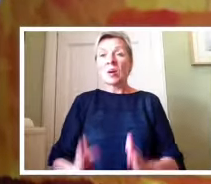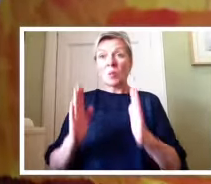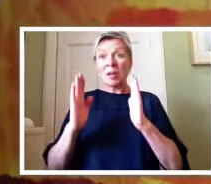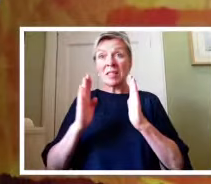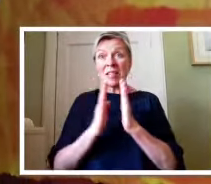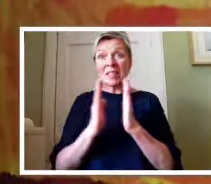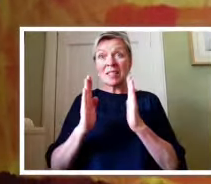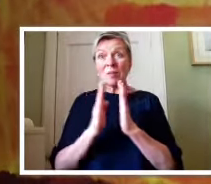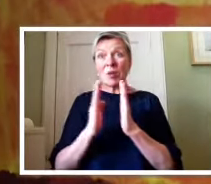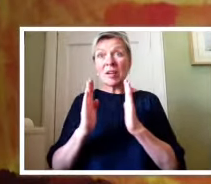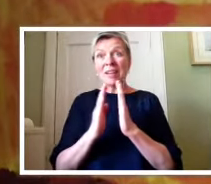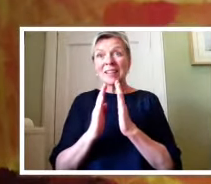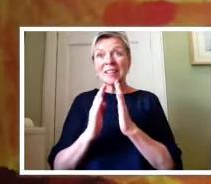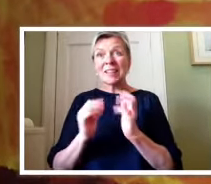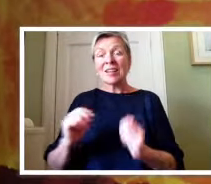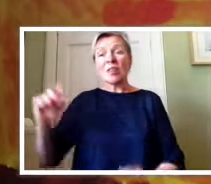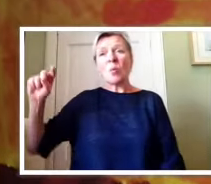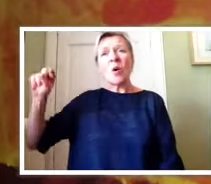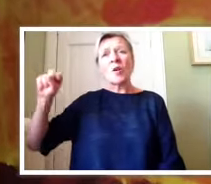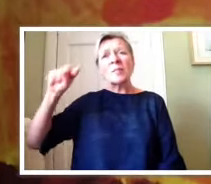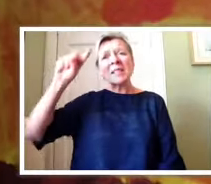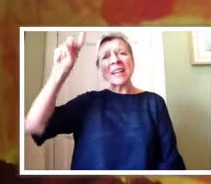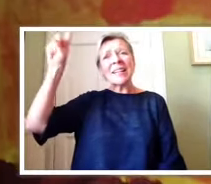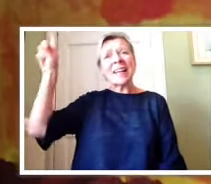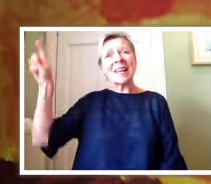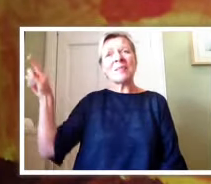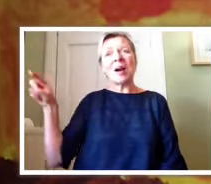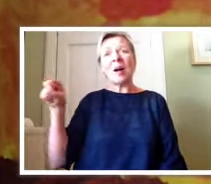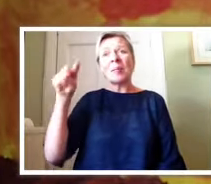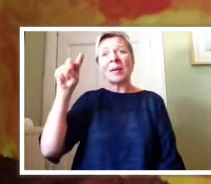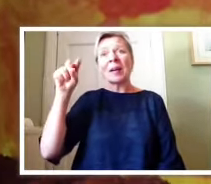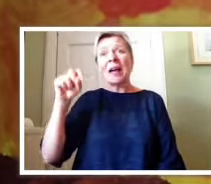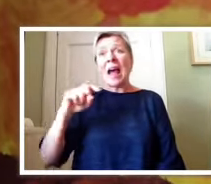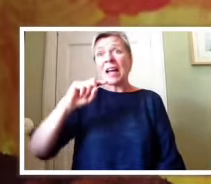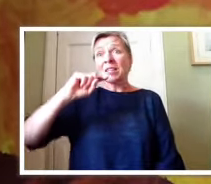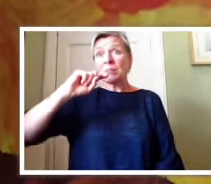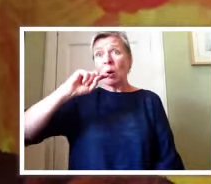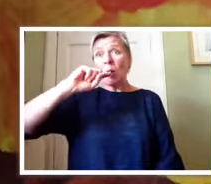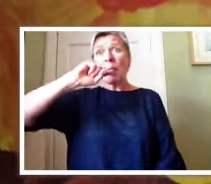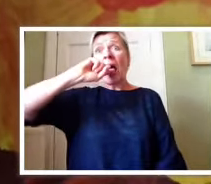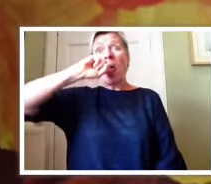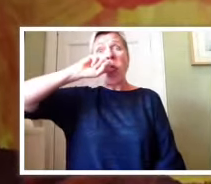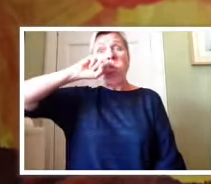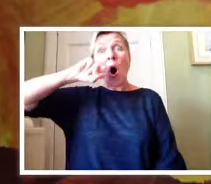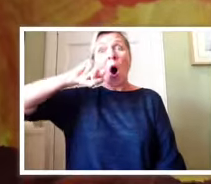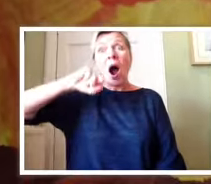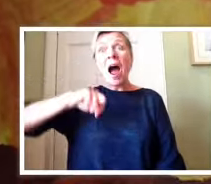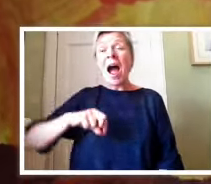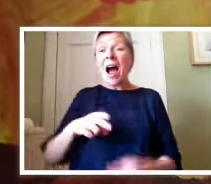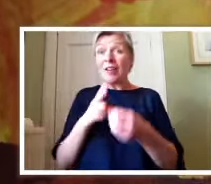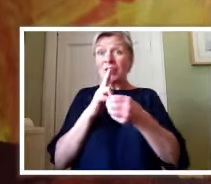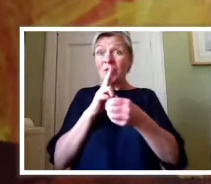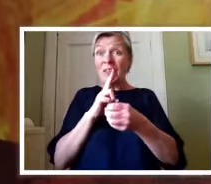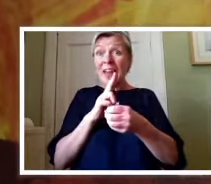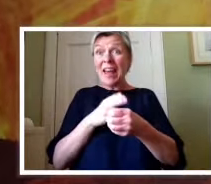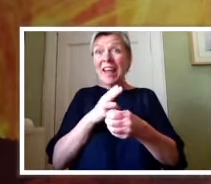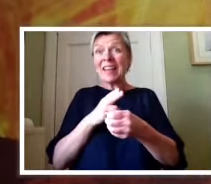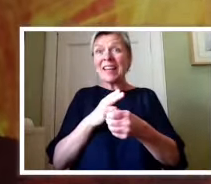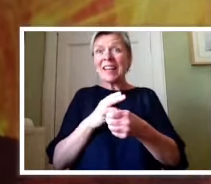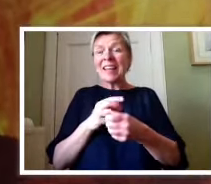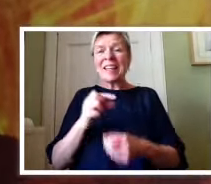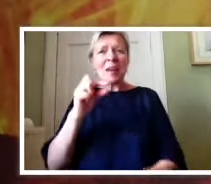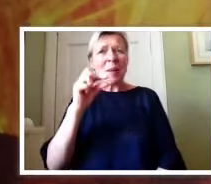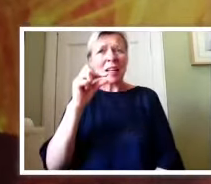One Sunday morning, the warm sun came up and pop out of the